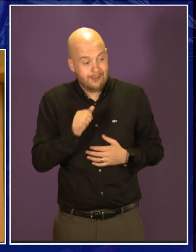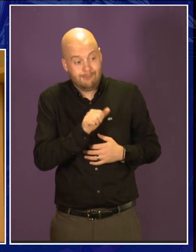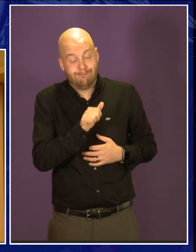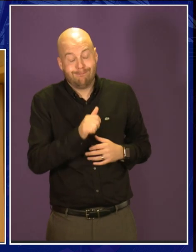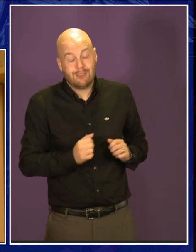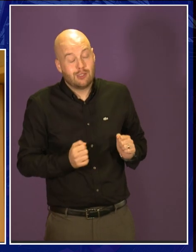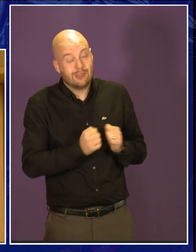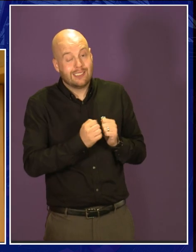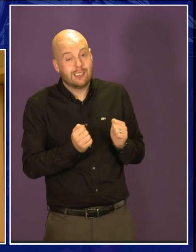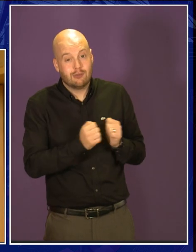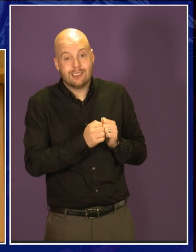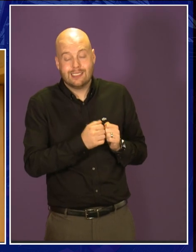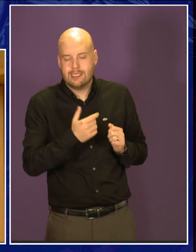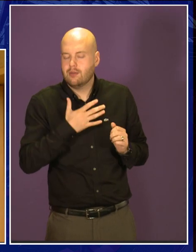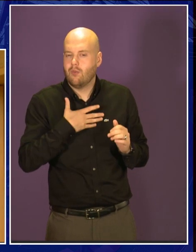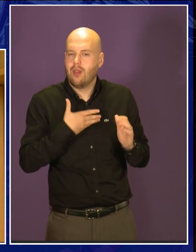I would like to add that